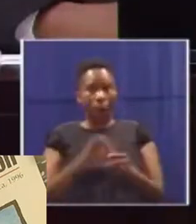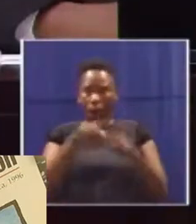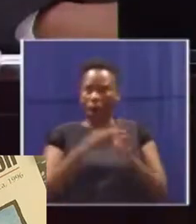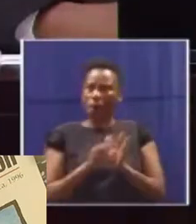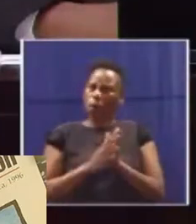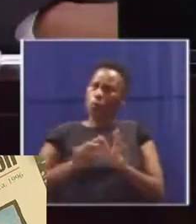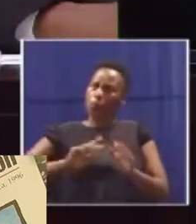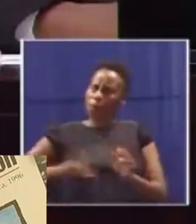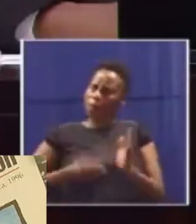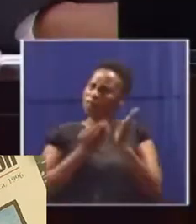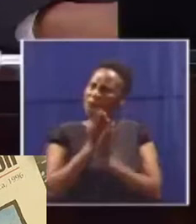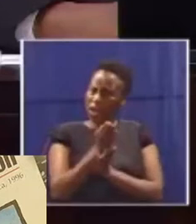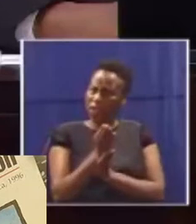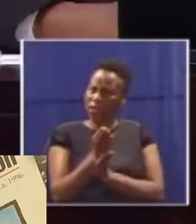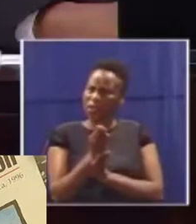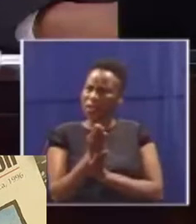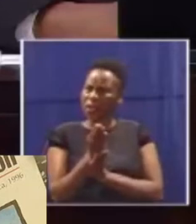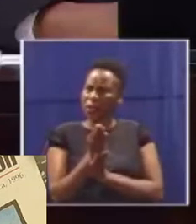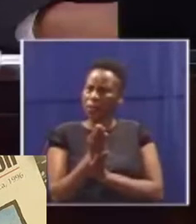women pursue